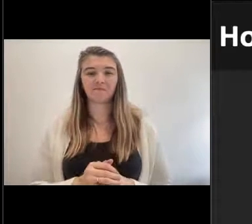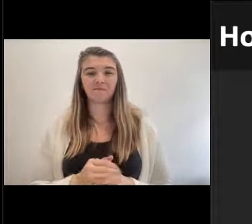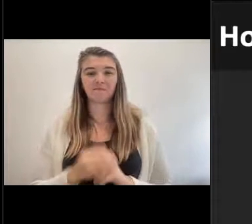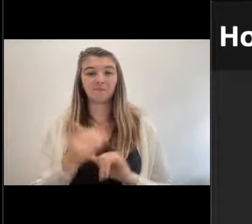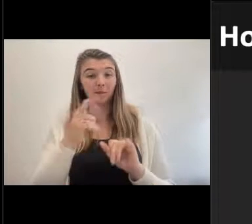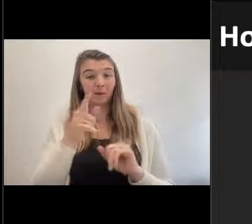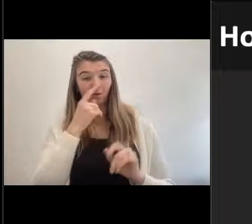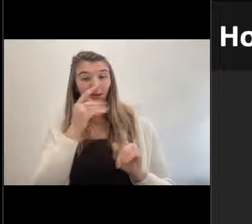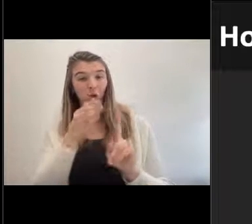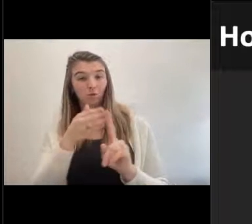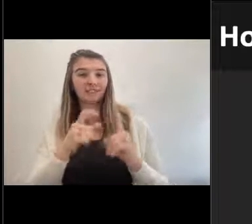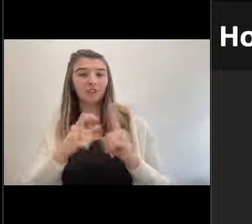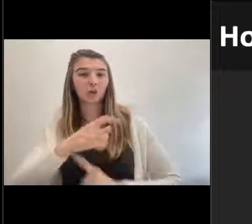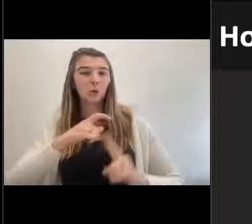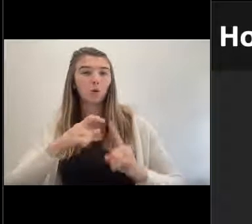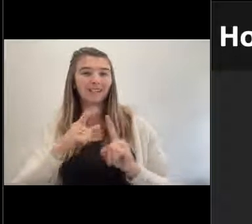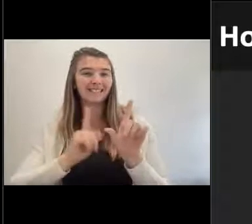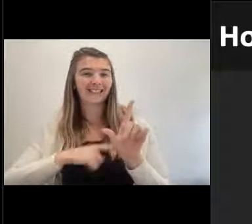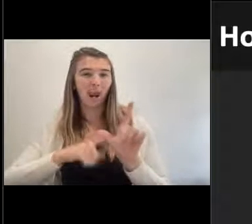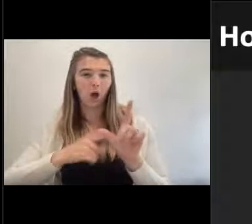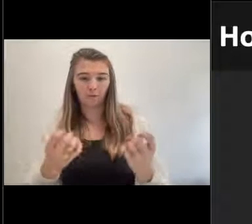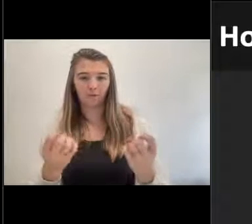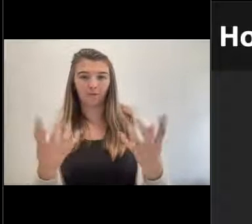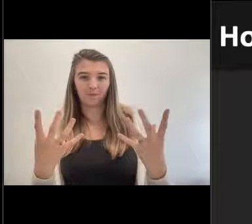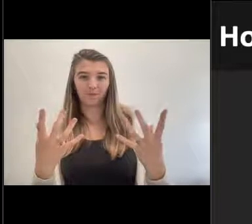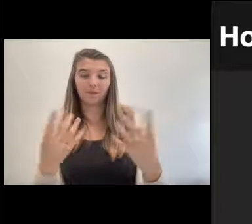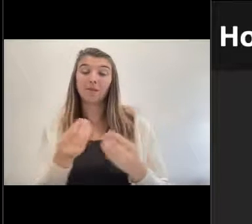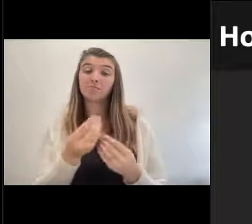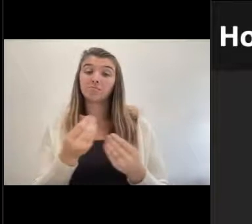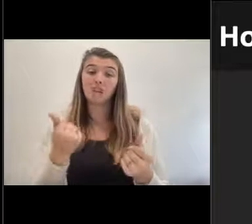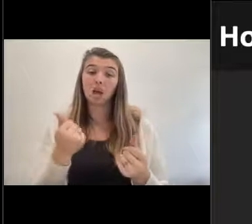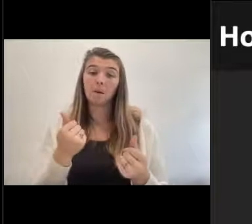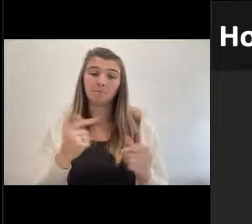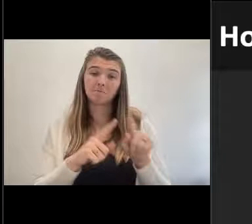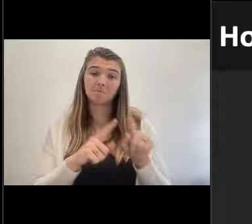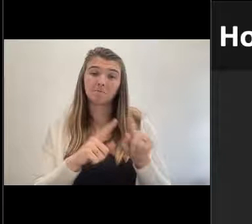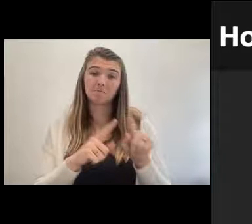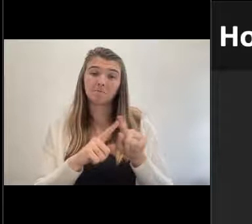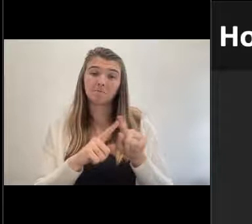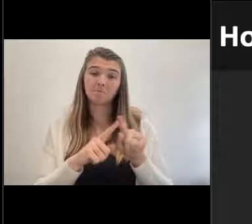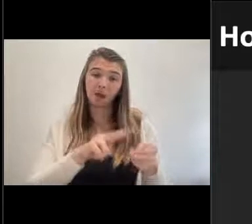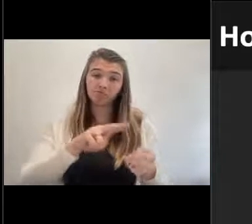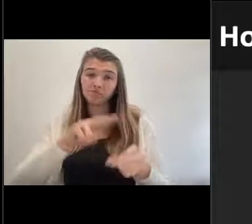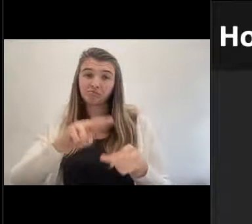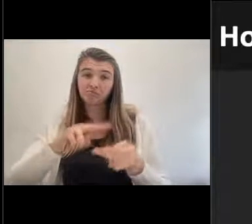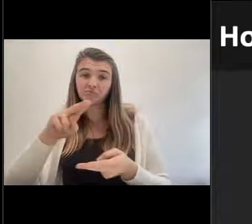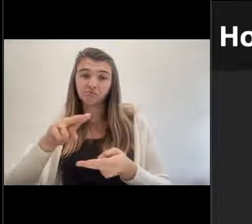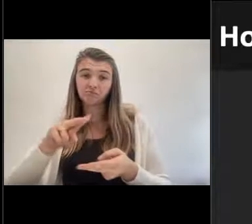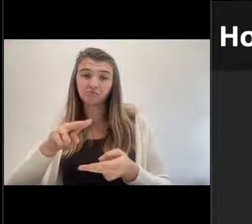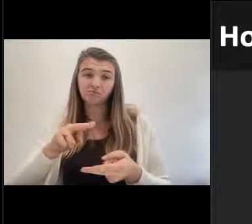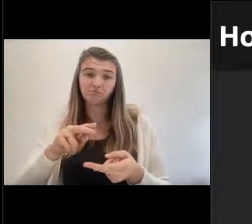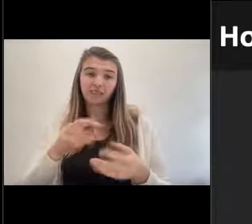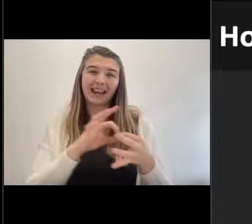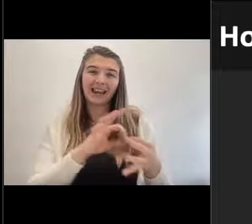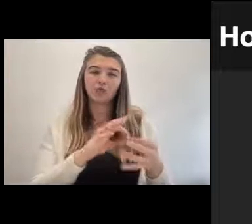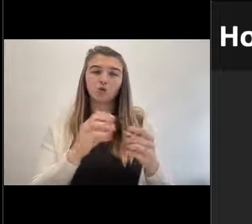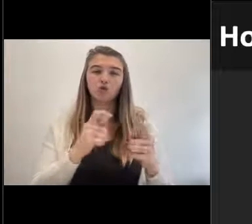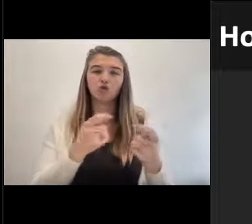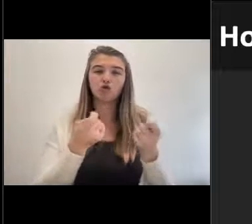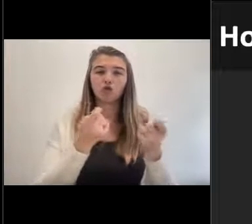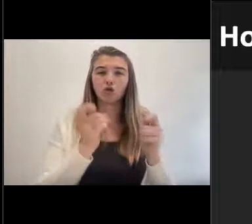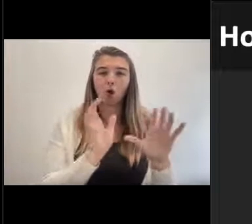yellow, some of these ratios are increased relative to the controls with no inoculum, which is this grey here, but none of these increases are